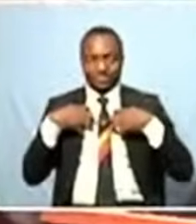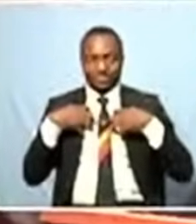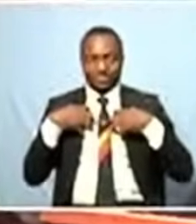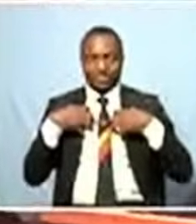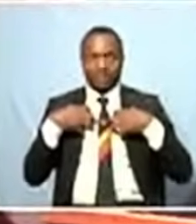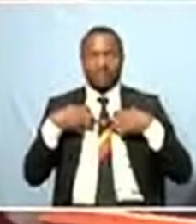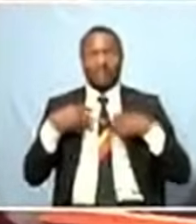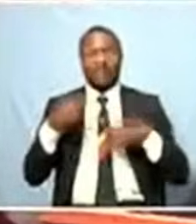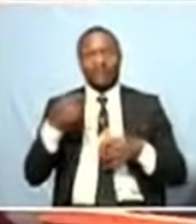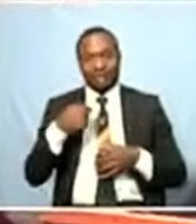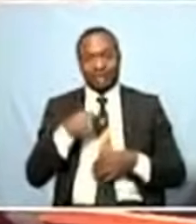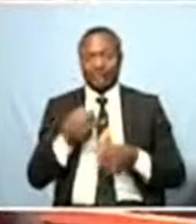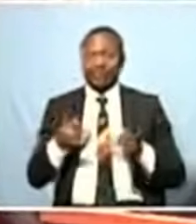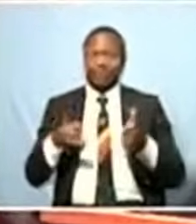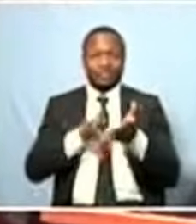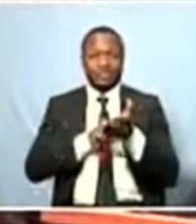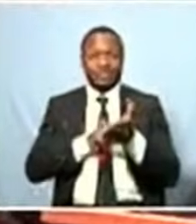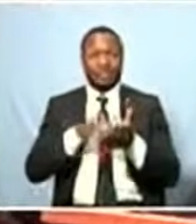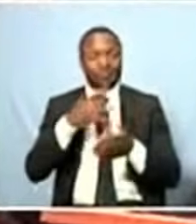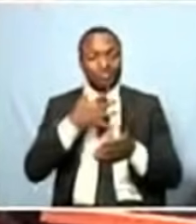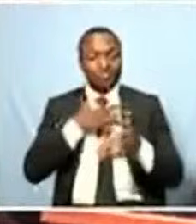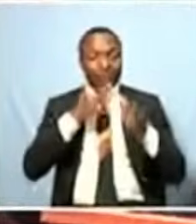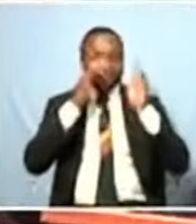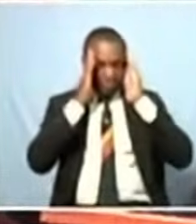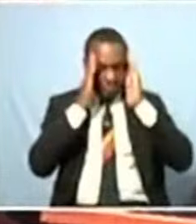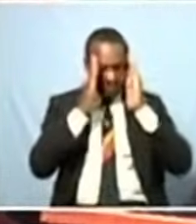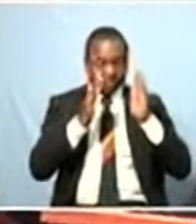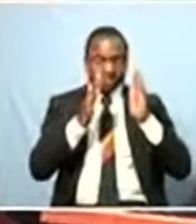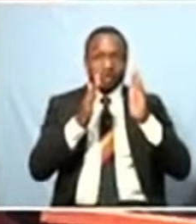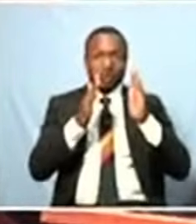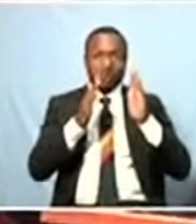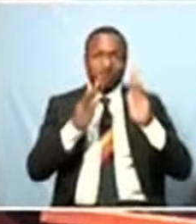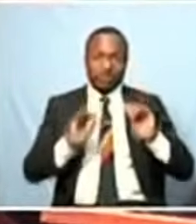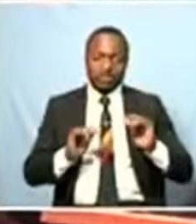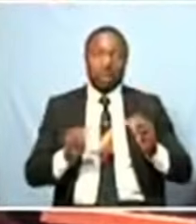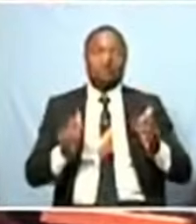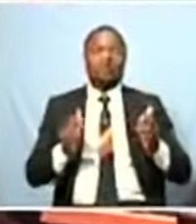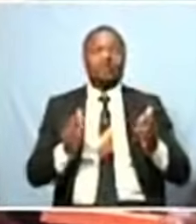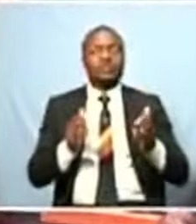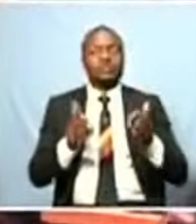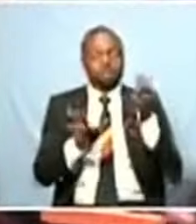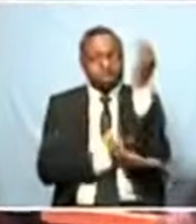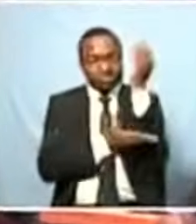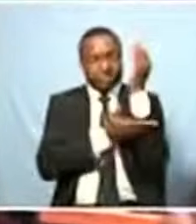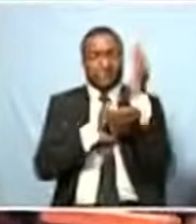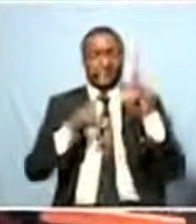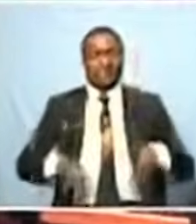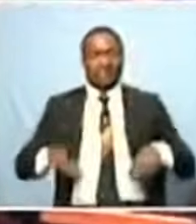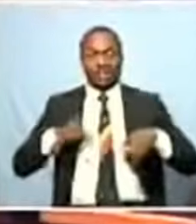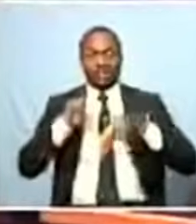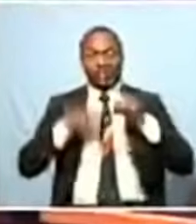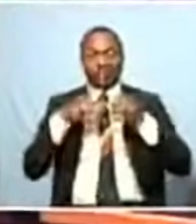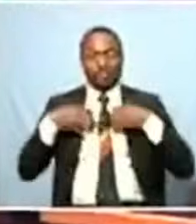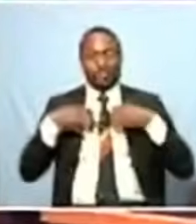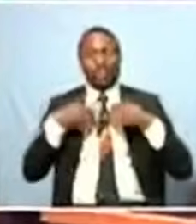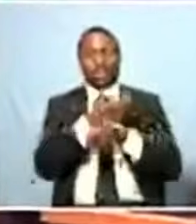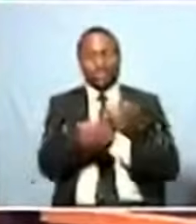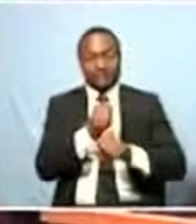I affirm my resolve to uplift the lives of the people of Mfue by addressing the